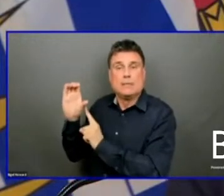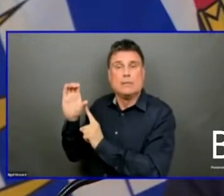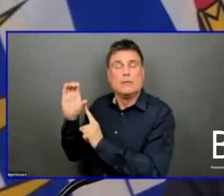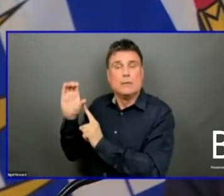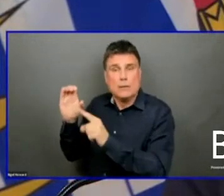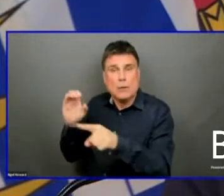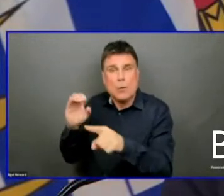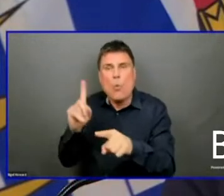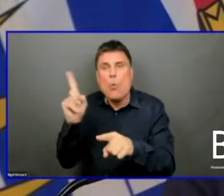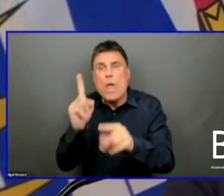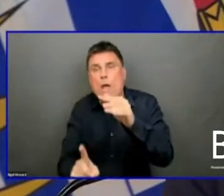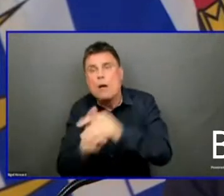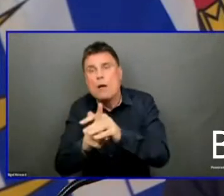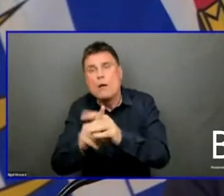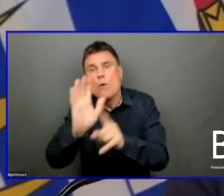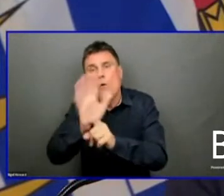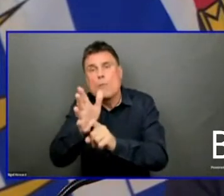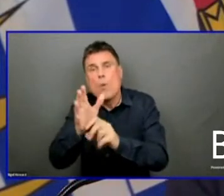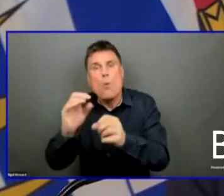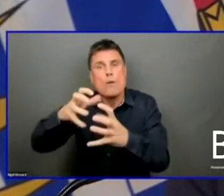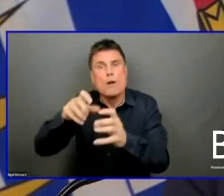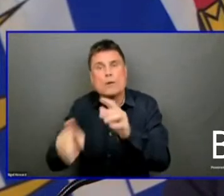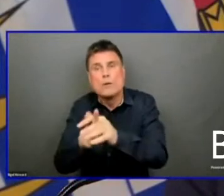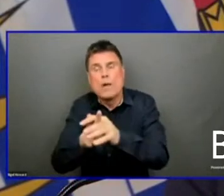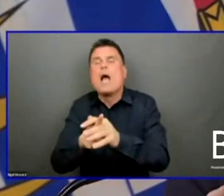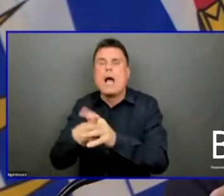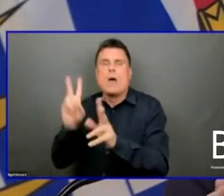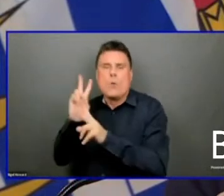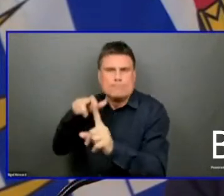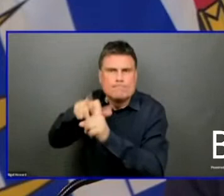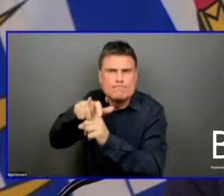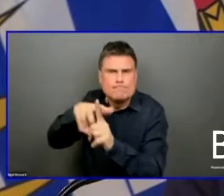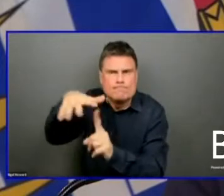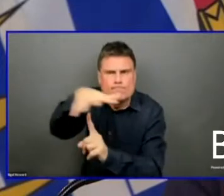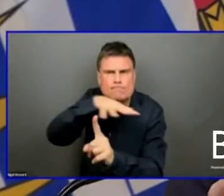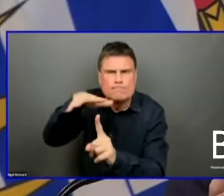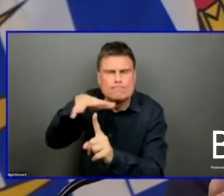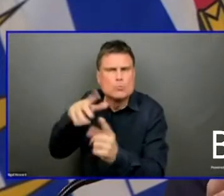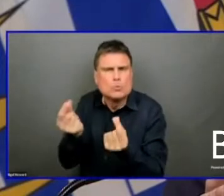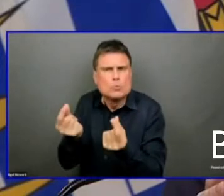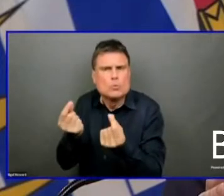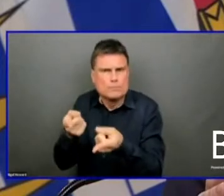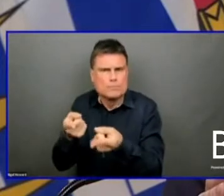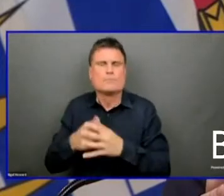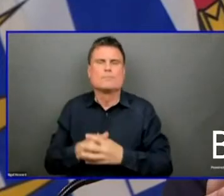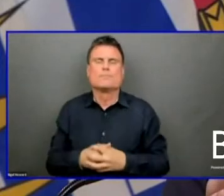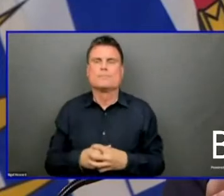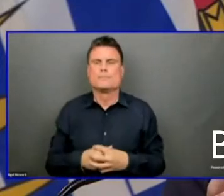prevent transmission. It also is why we've had to do things like reduce some of those